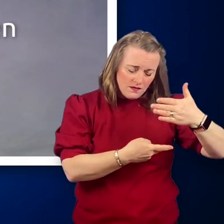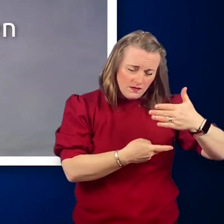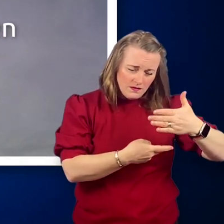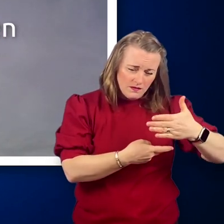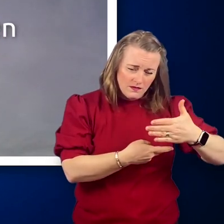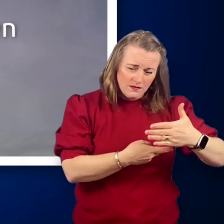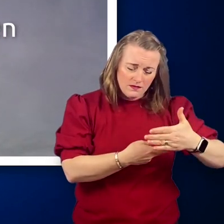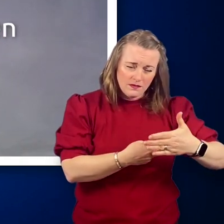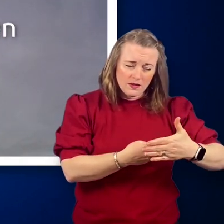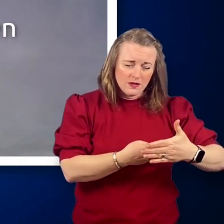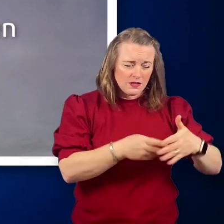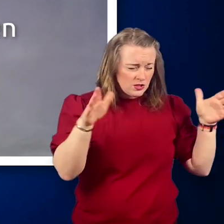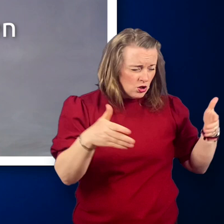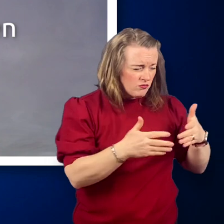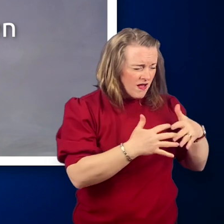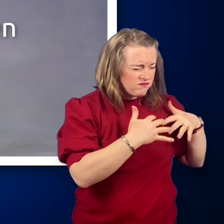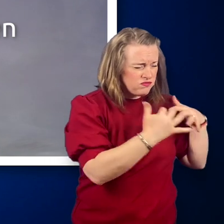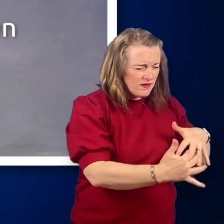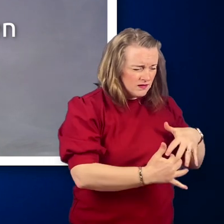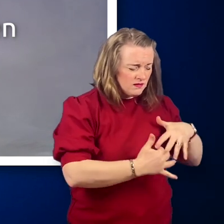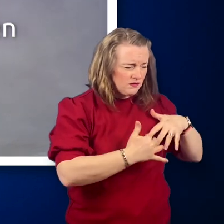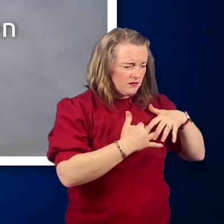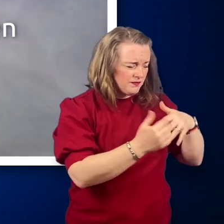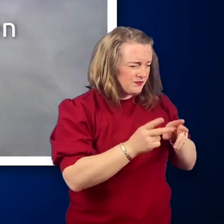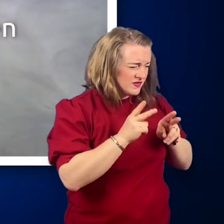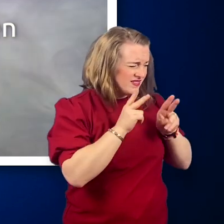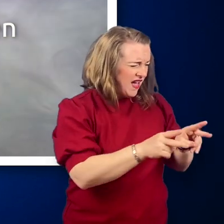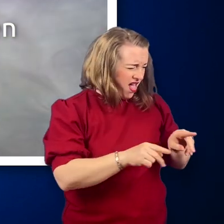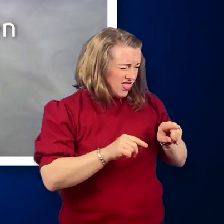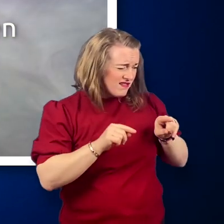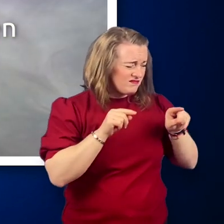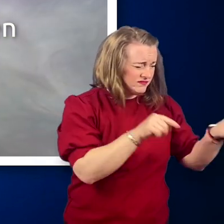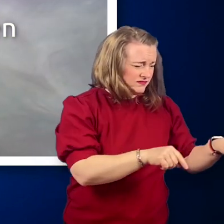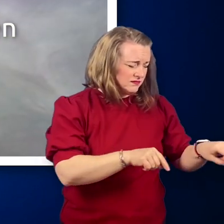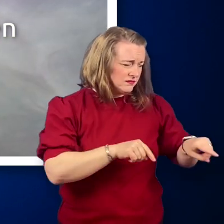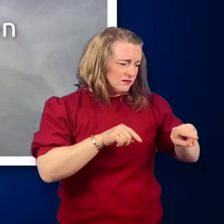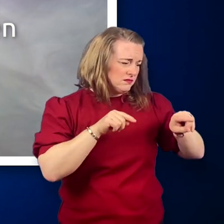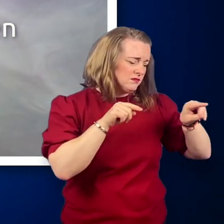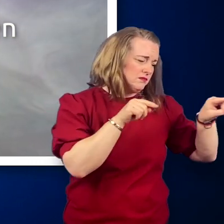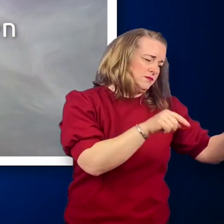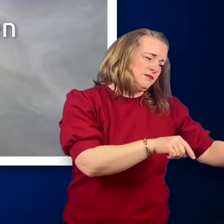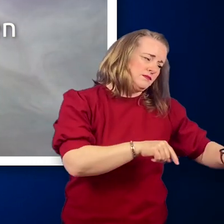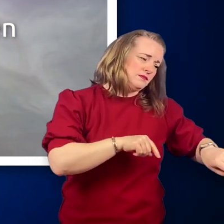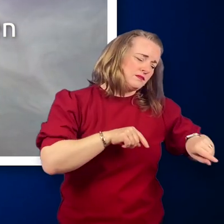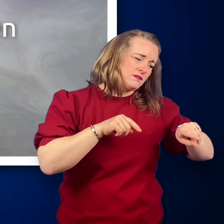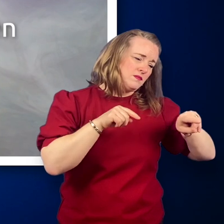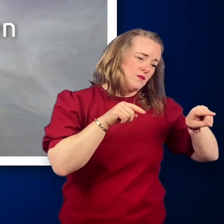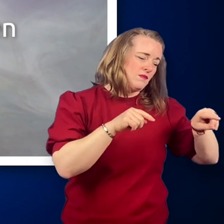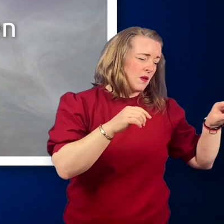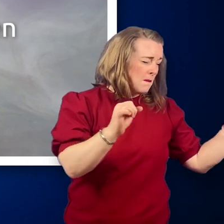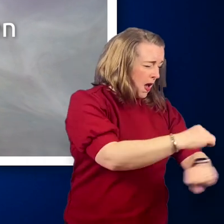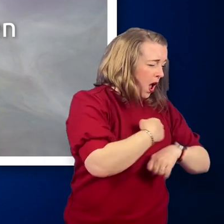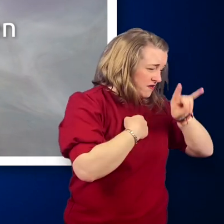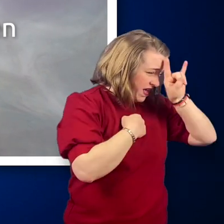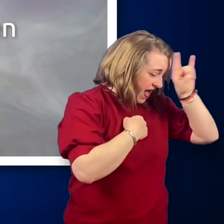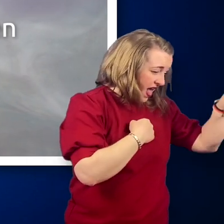darkness, a battle in the grave. The war on death was waged, the